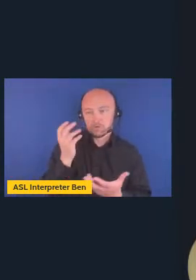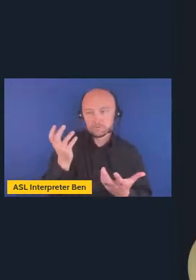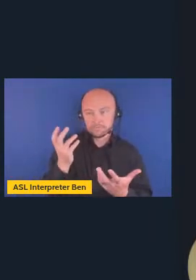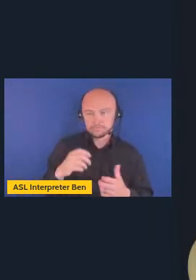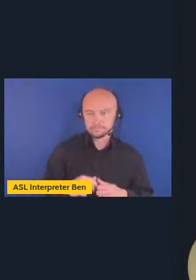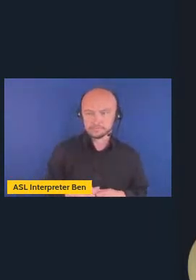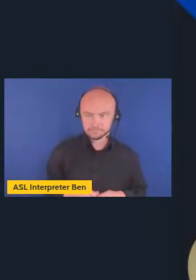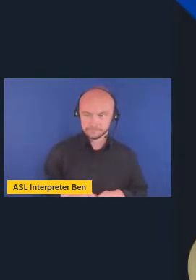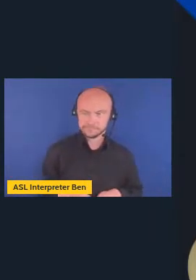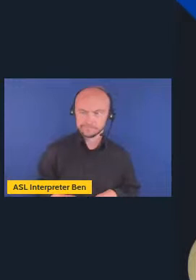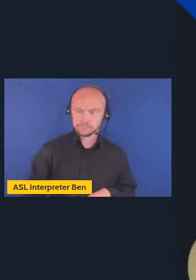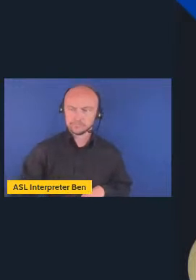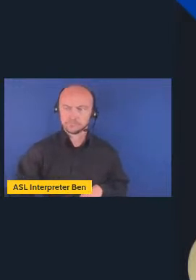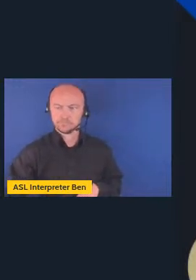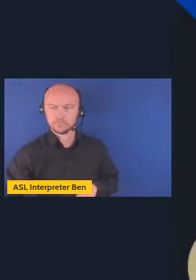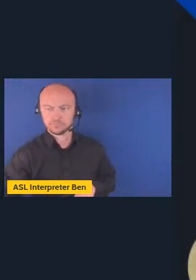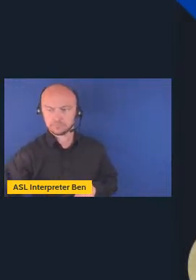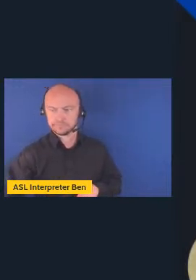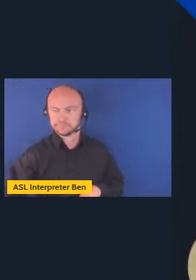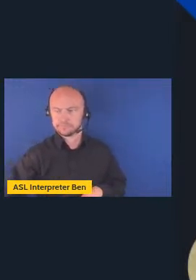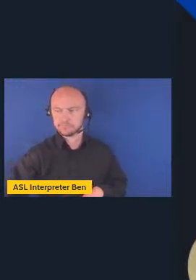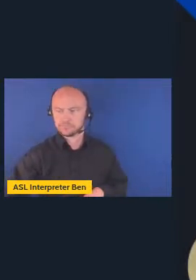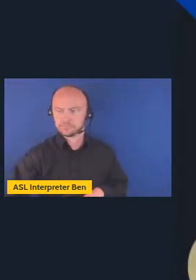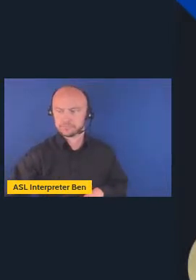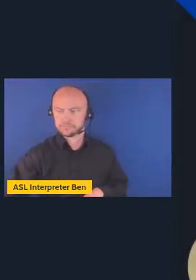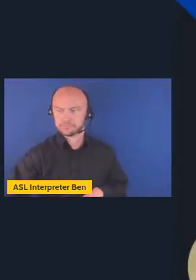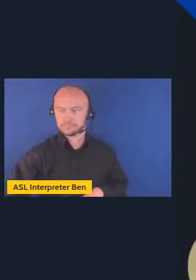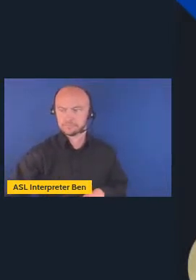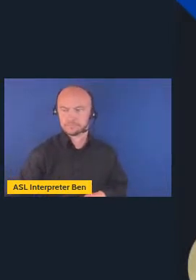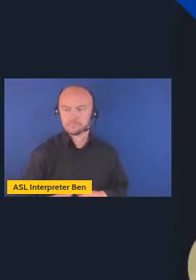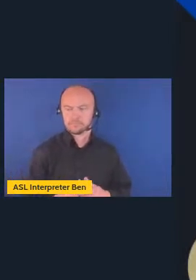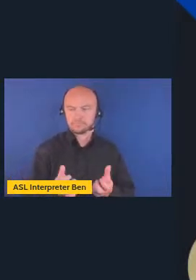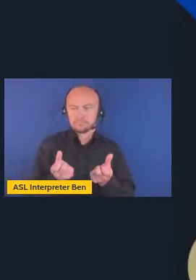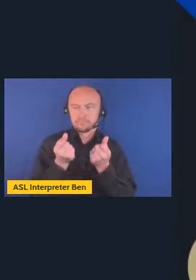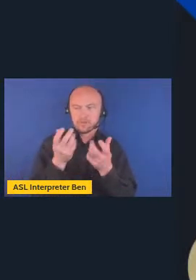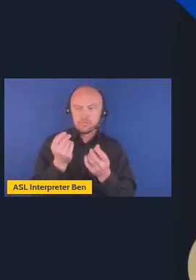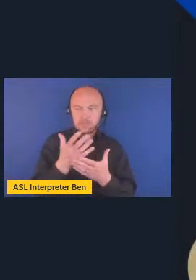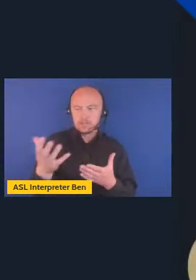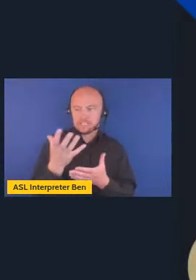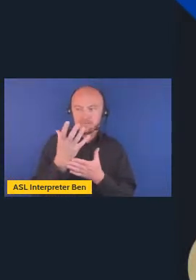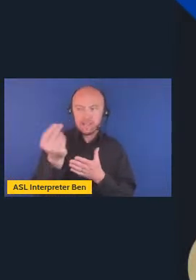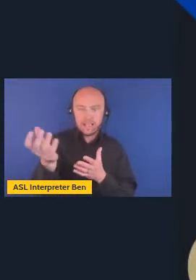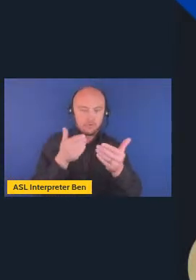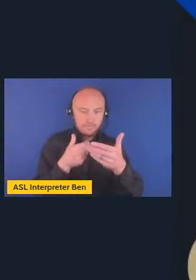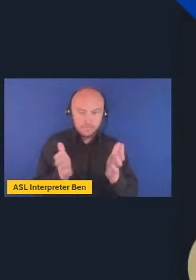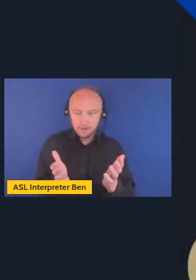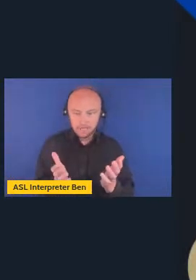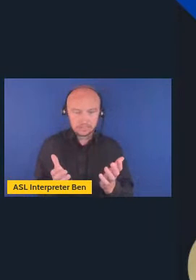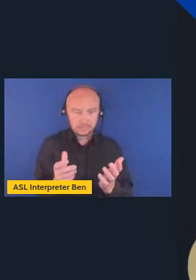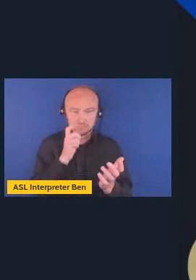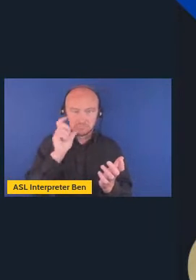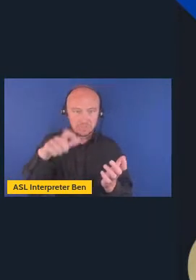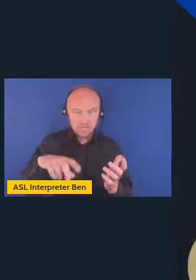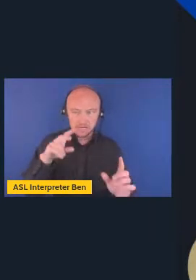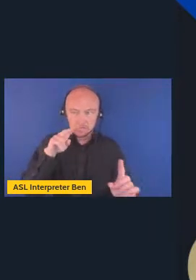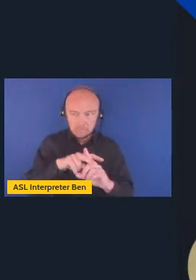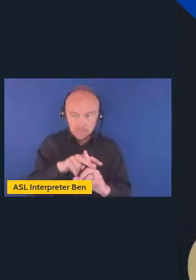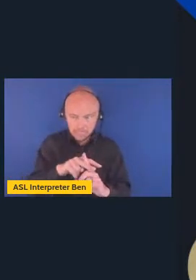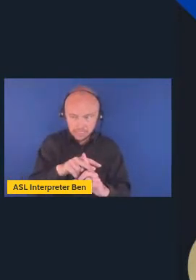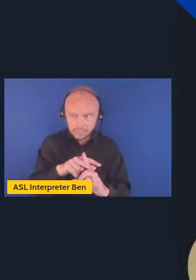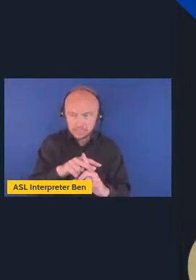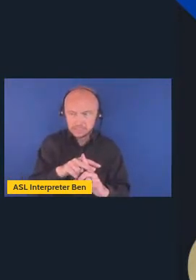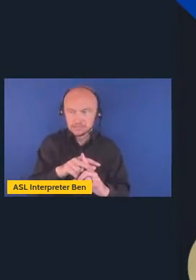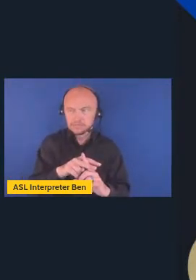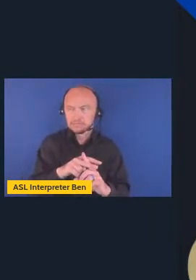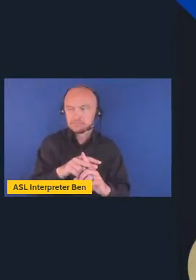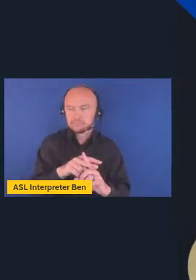what did we learn migrating? There was just a lot of stuff out of the box. We did not need any plugins. We